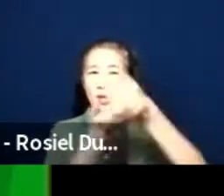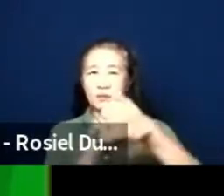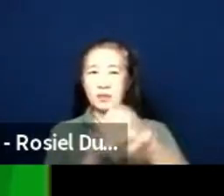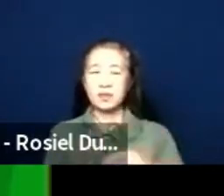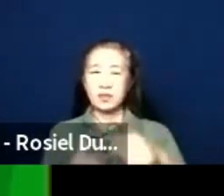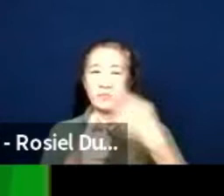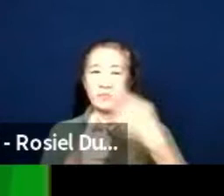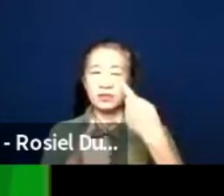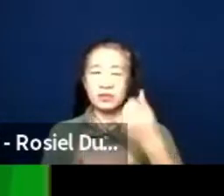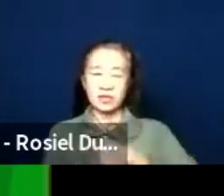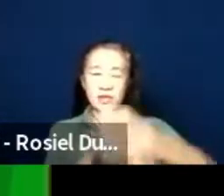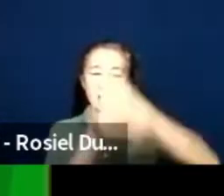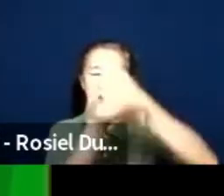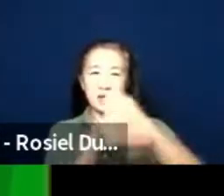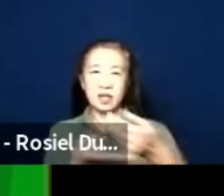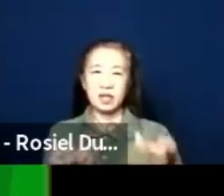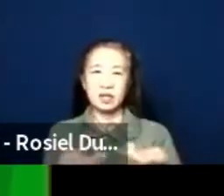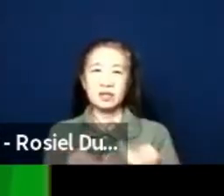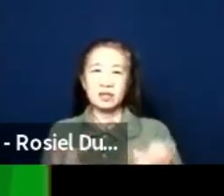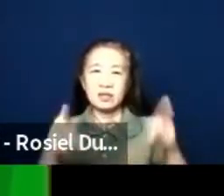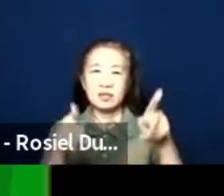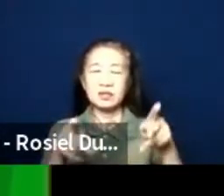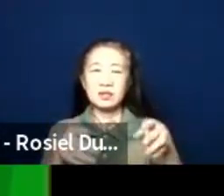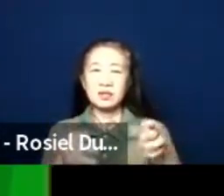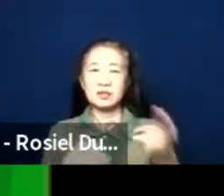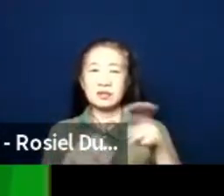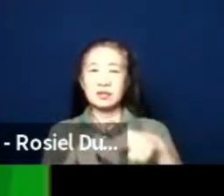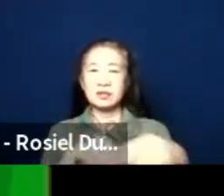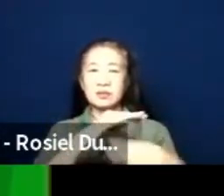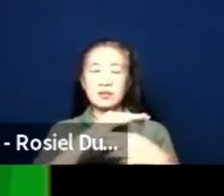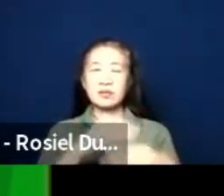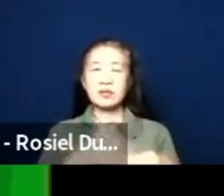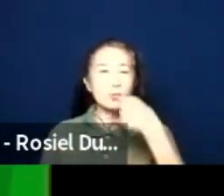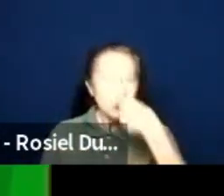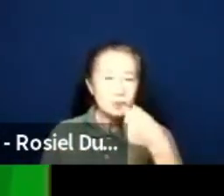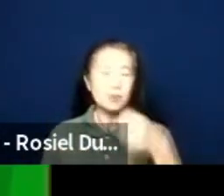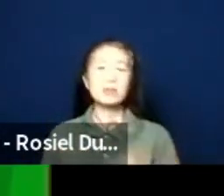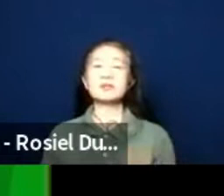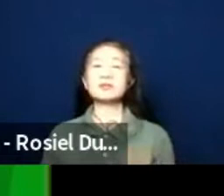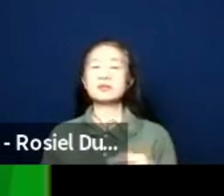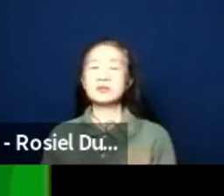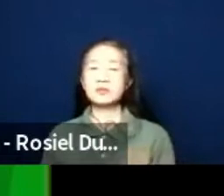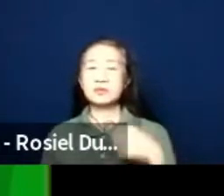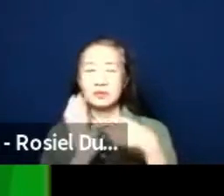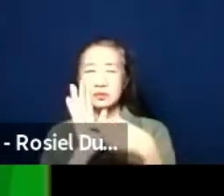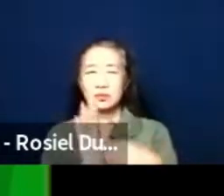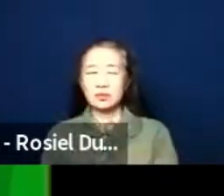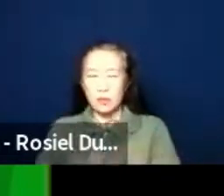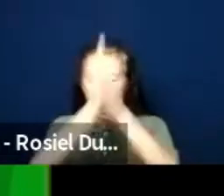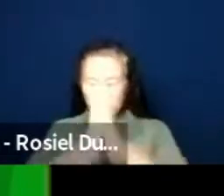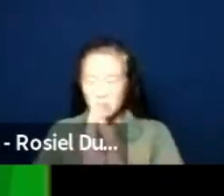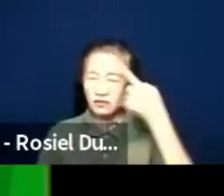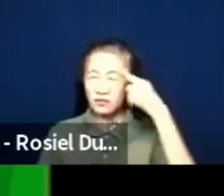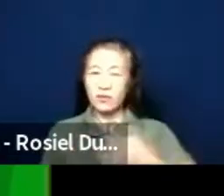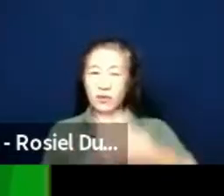First aid kit, extra batteries, whistle, also to signal for help or to use as a communication